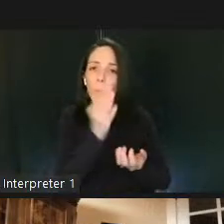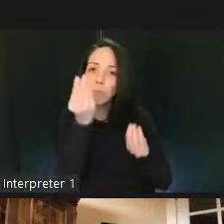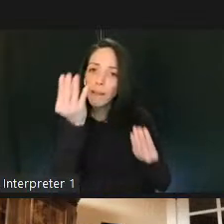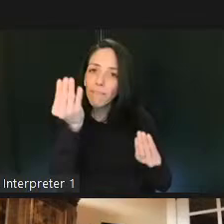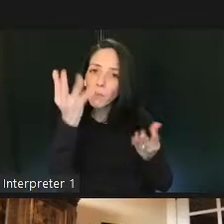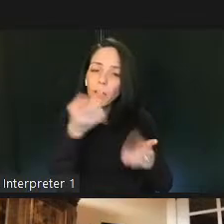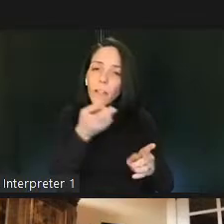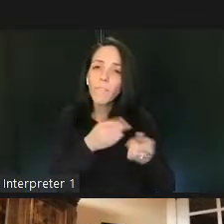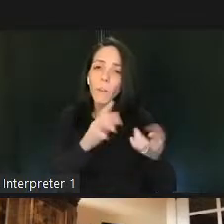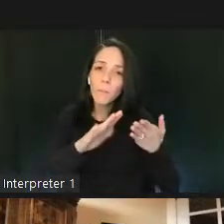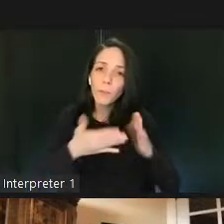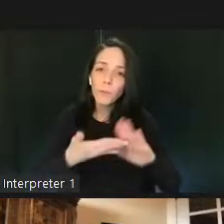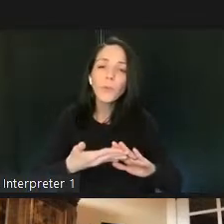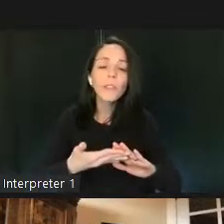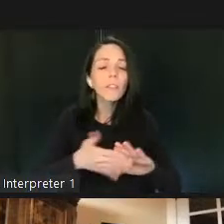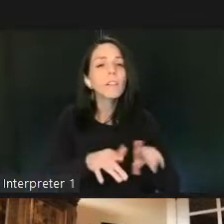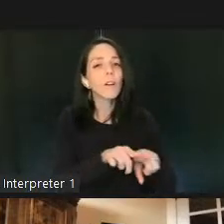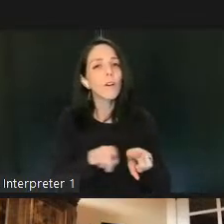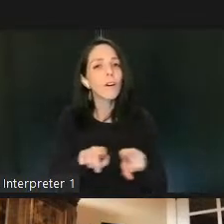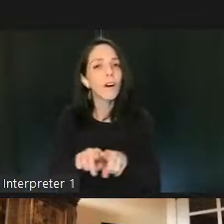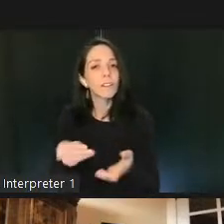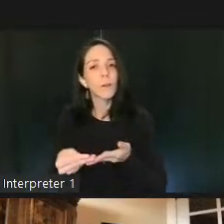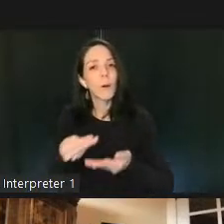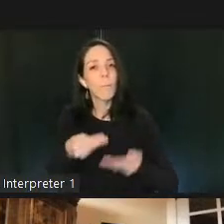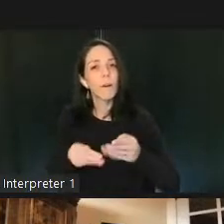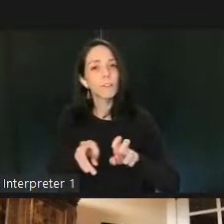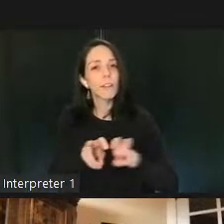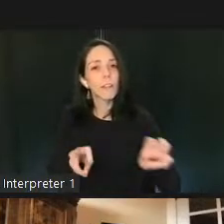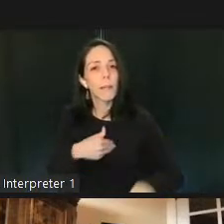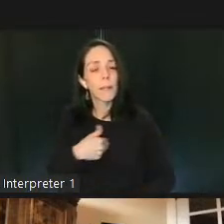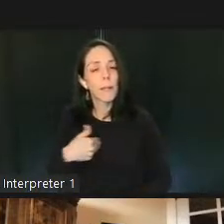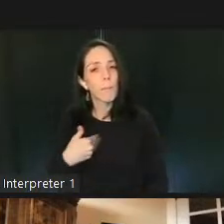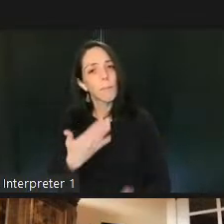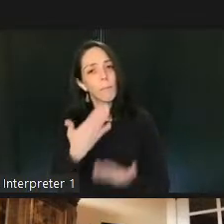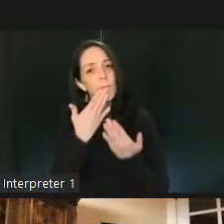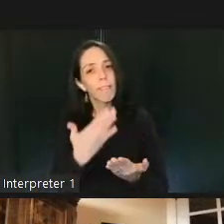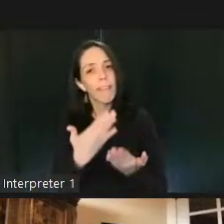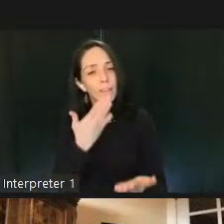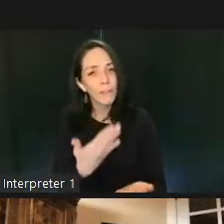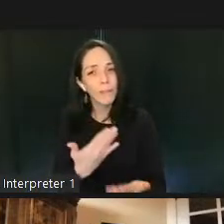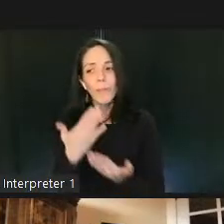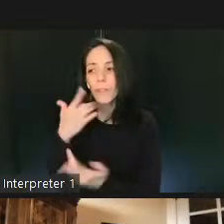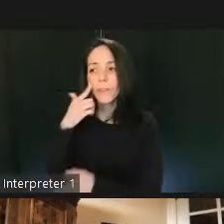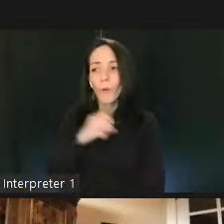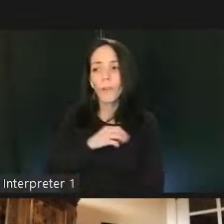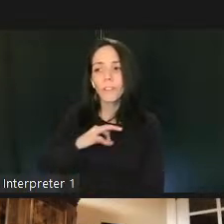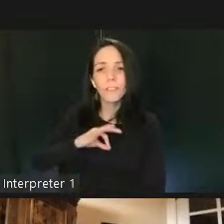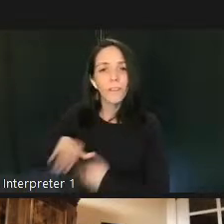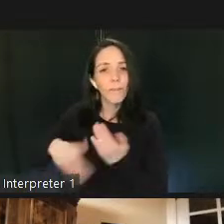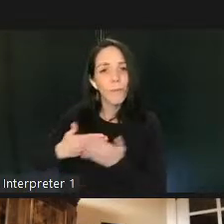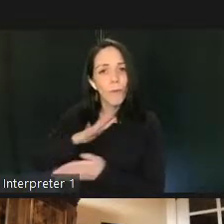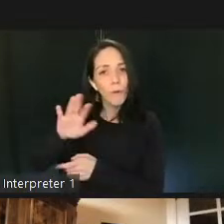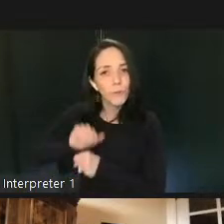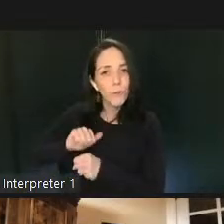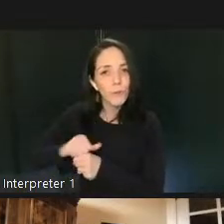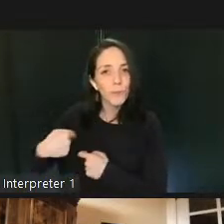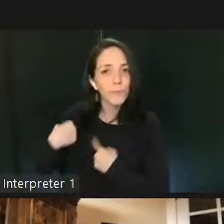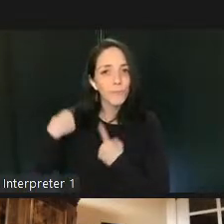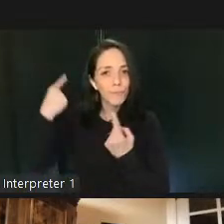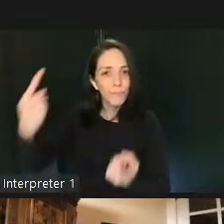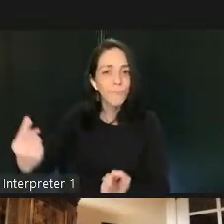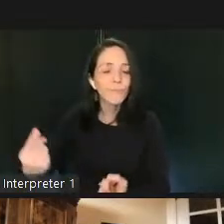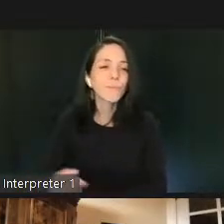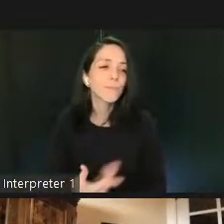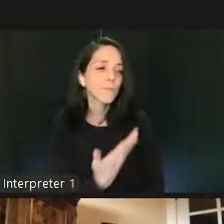from the community, as well as our budget committee members here. So thank you, and thanks to the staff for all the work you've done. Thank